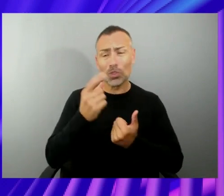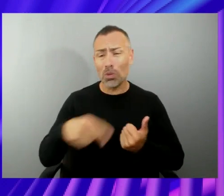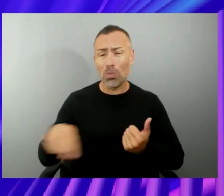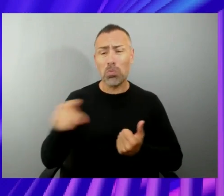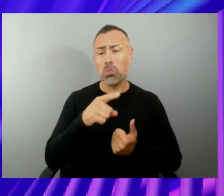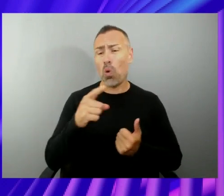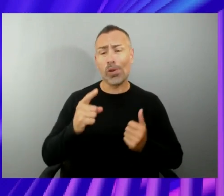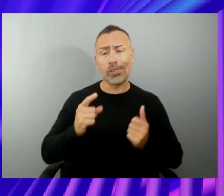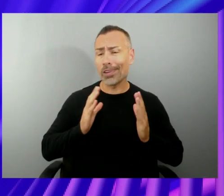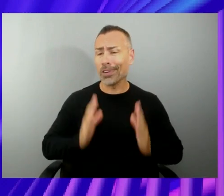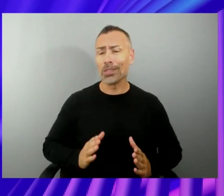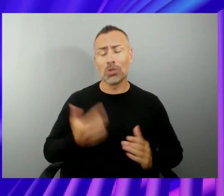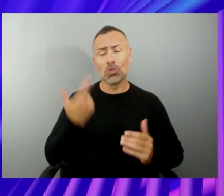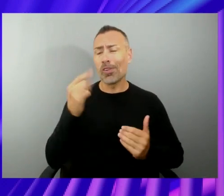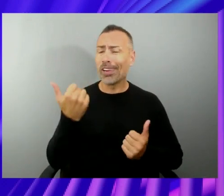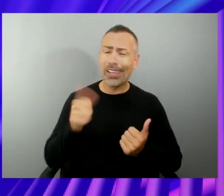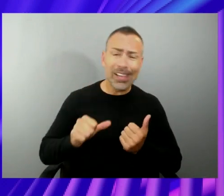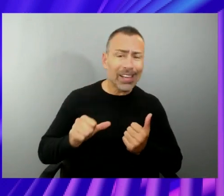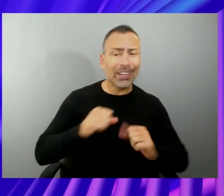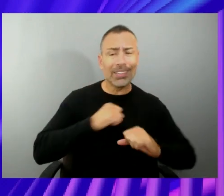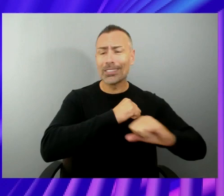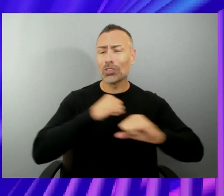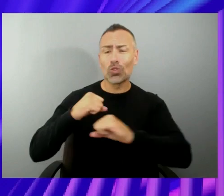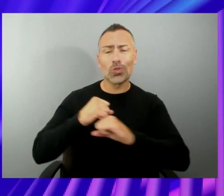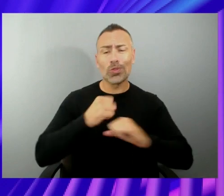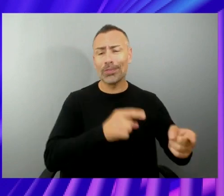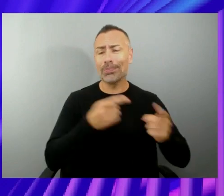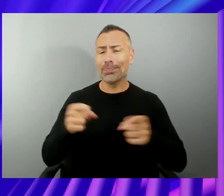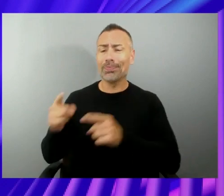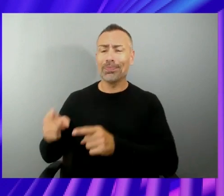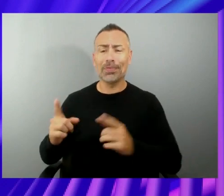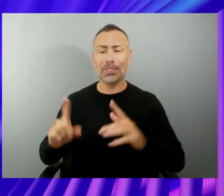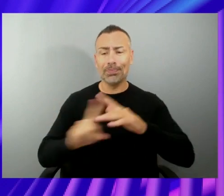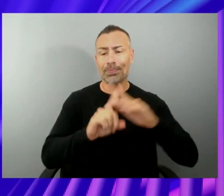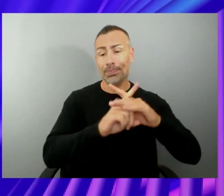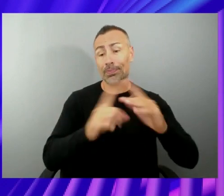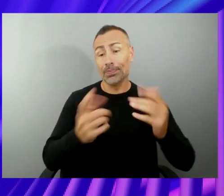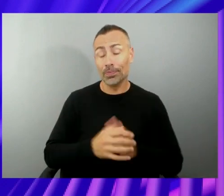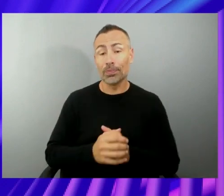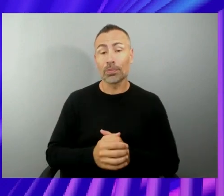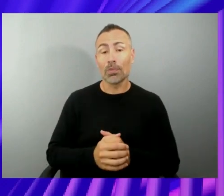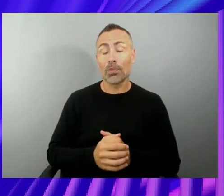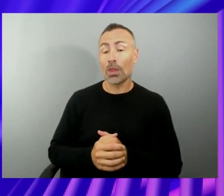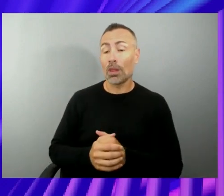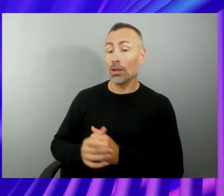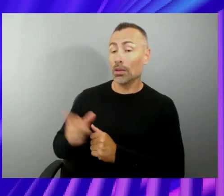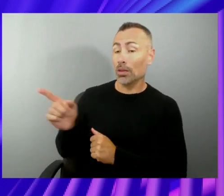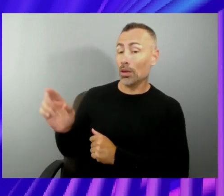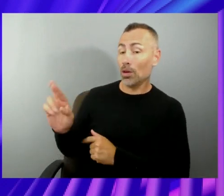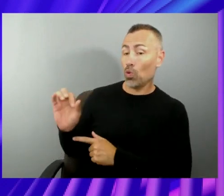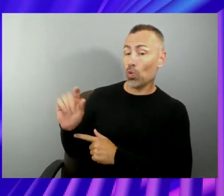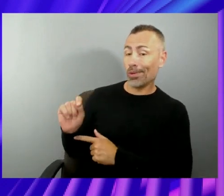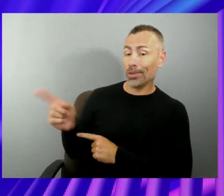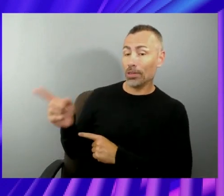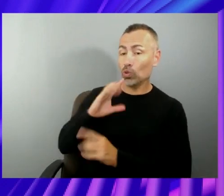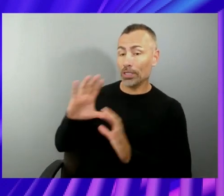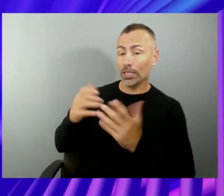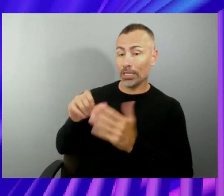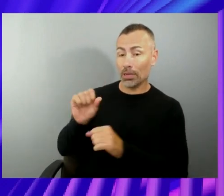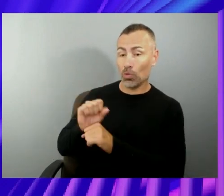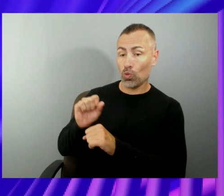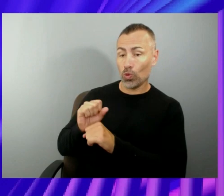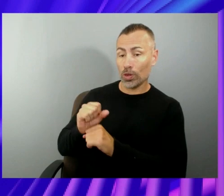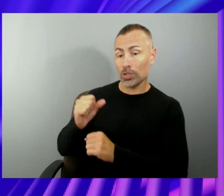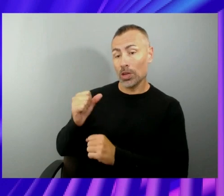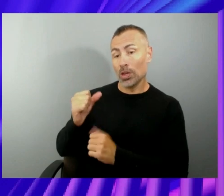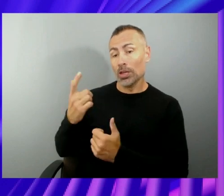with. Now, Robert, you mentioned you know, the team operates on a particular side of the shared responsibility model.